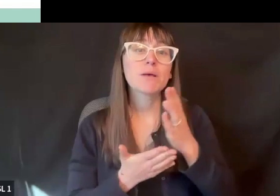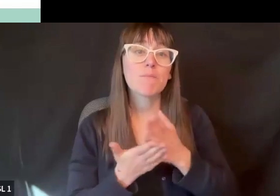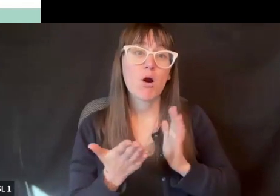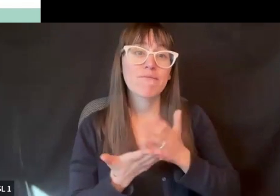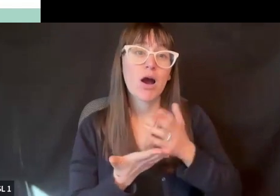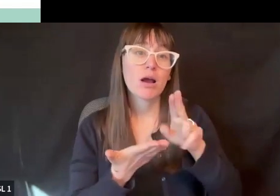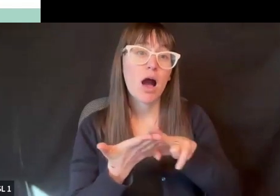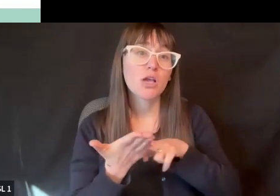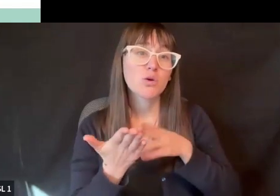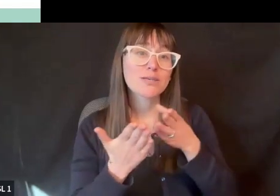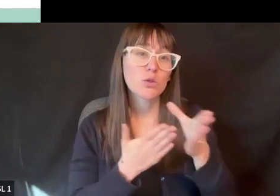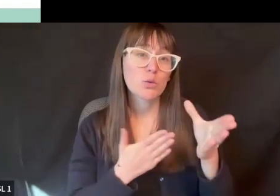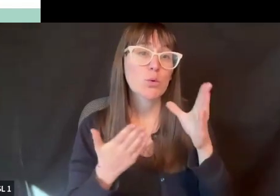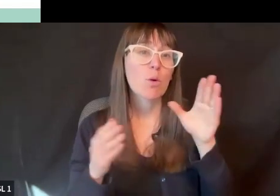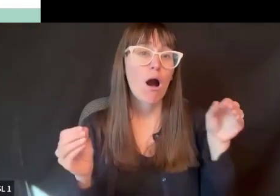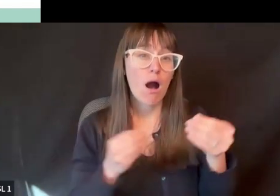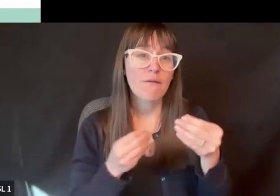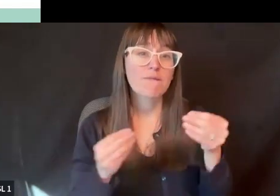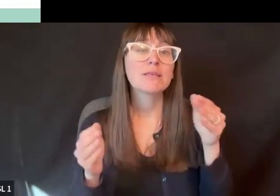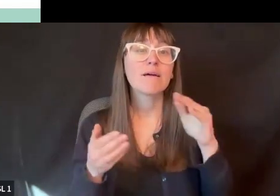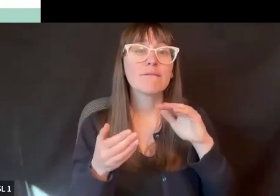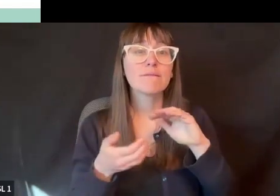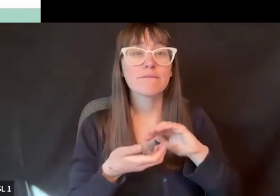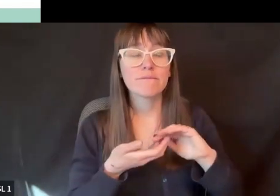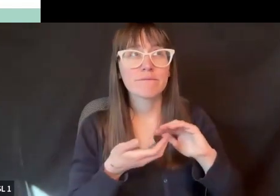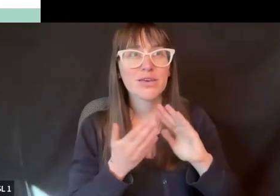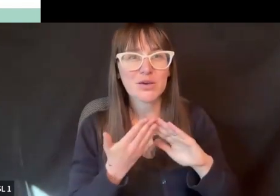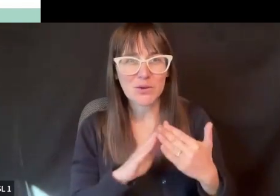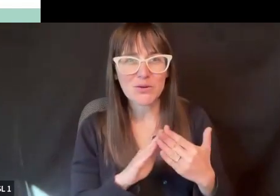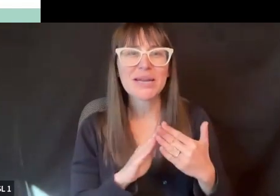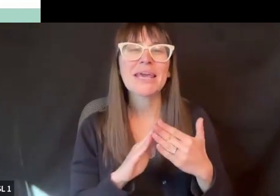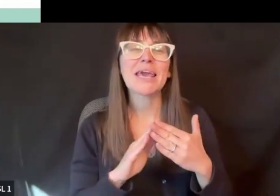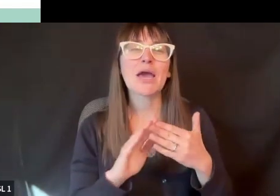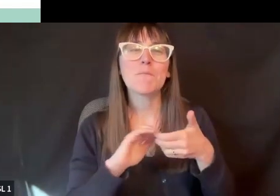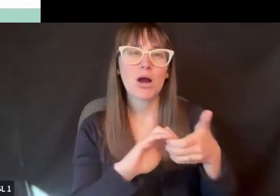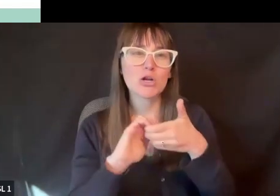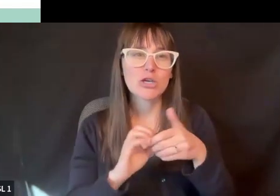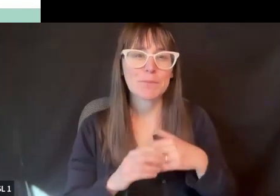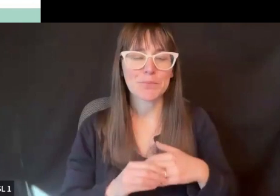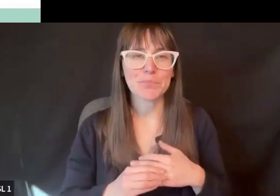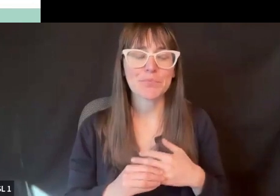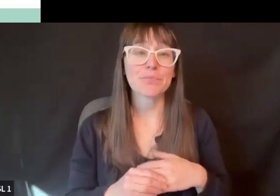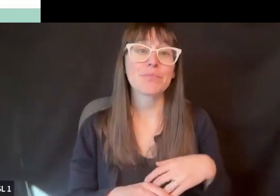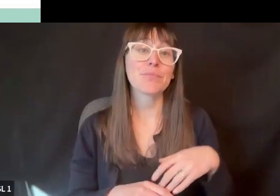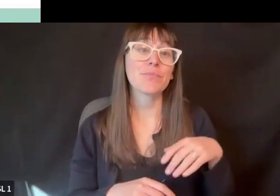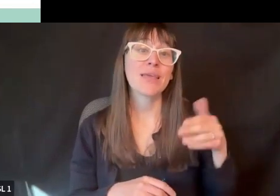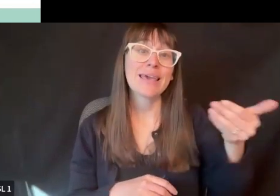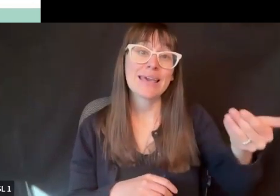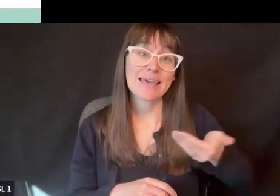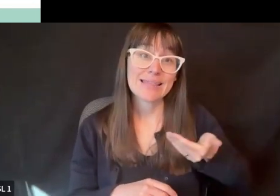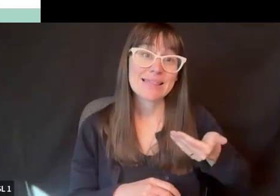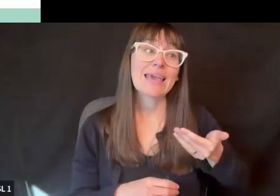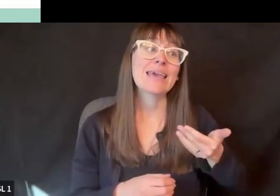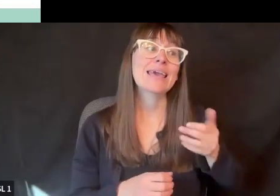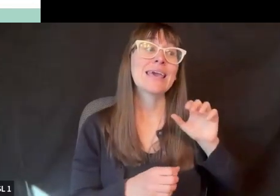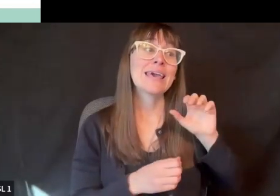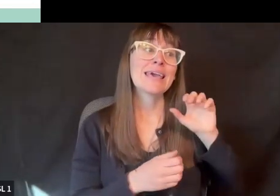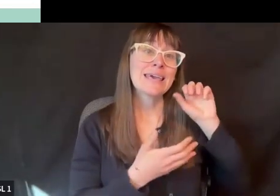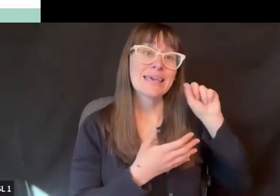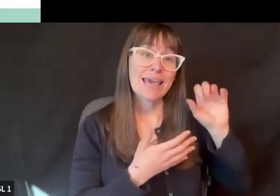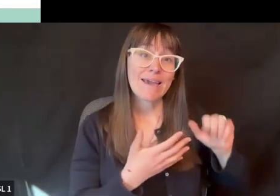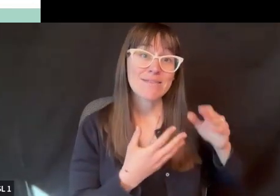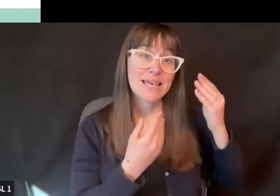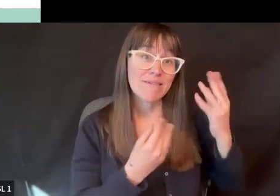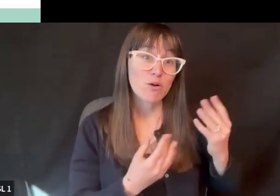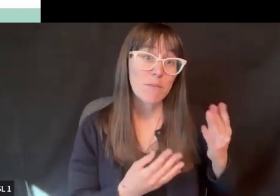part of the contracts that we have through the Office of Community Partnerships. So intake provides information and